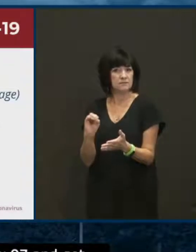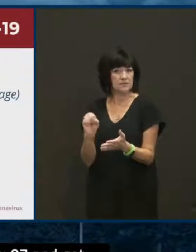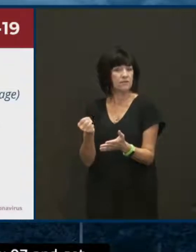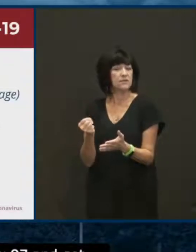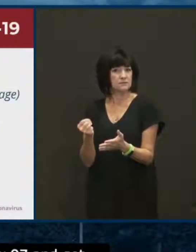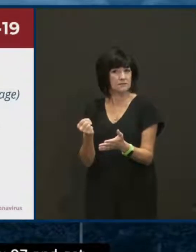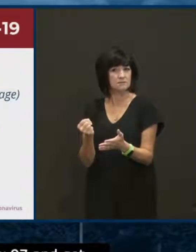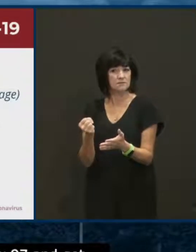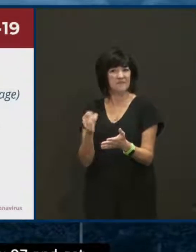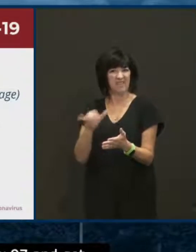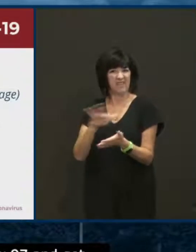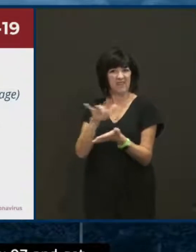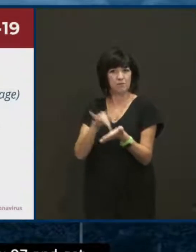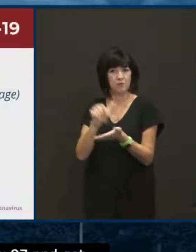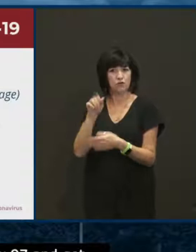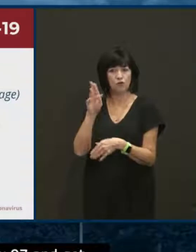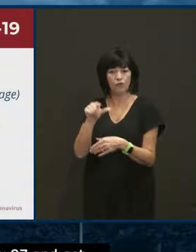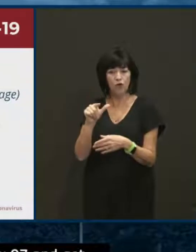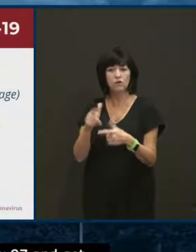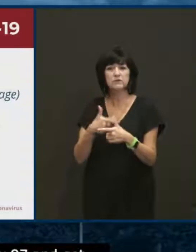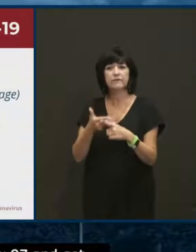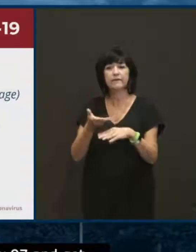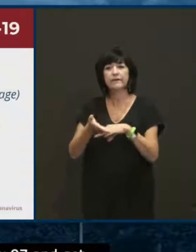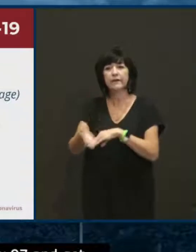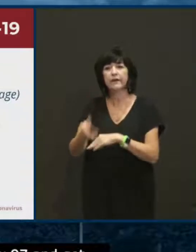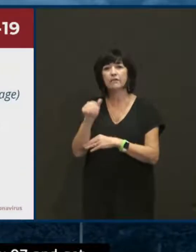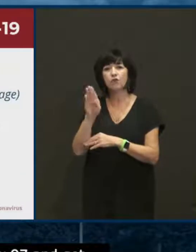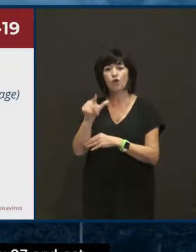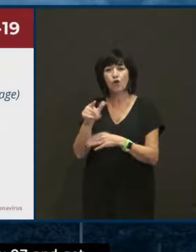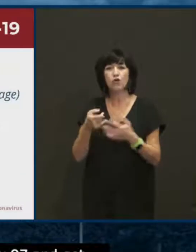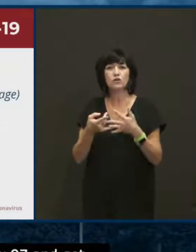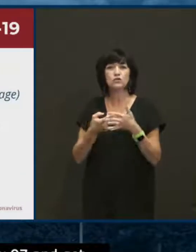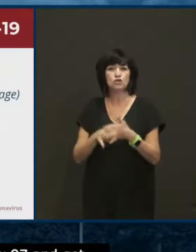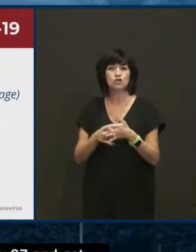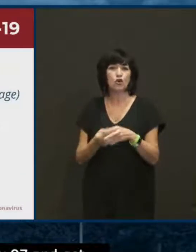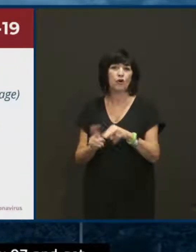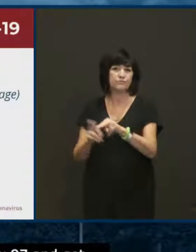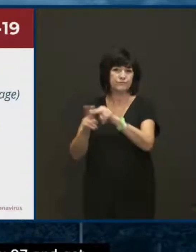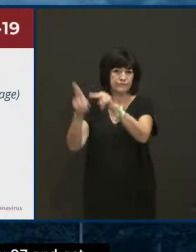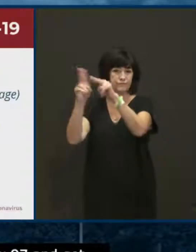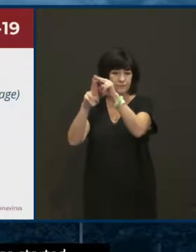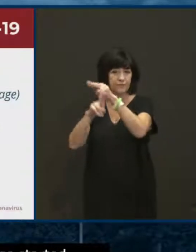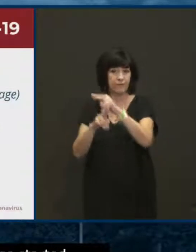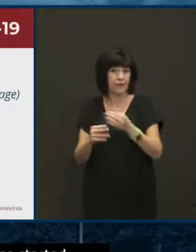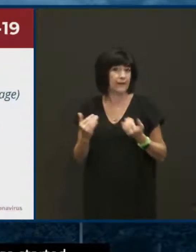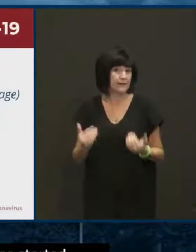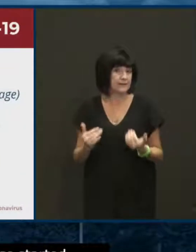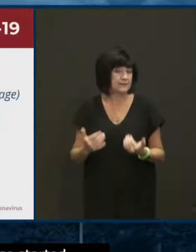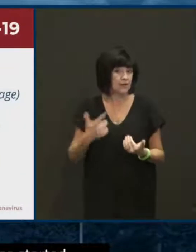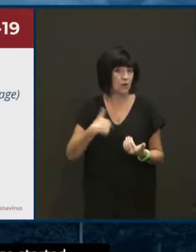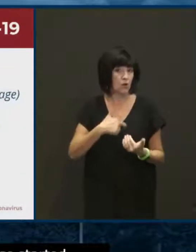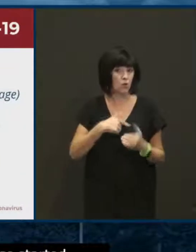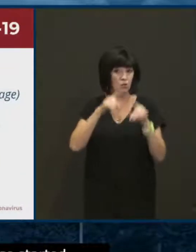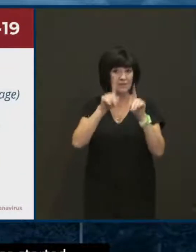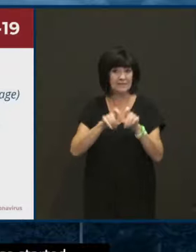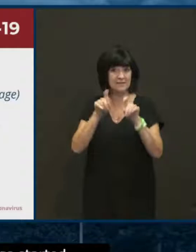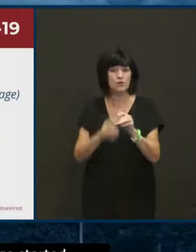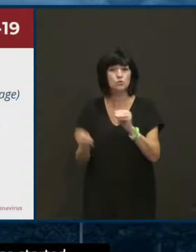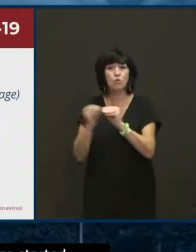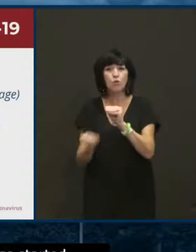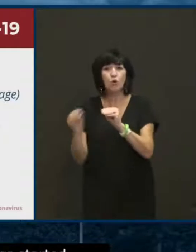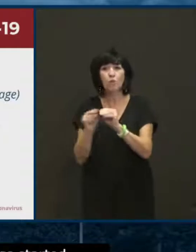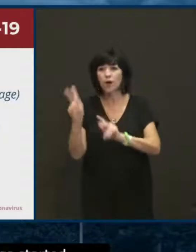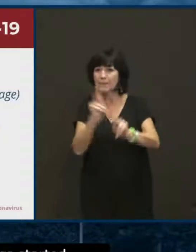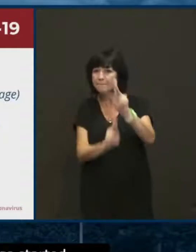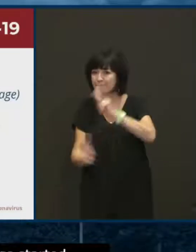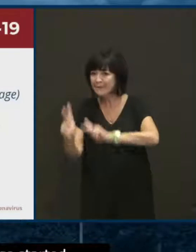then things started trending upward. We are testing more people, and AJ will talk about that, so that does drive that